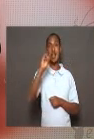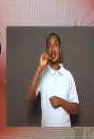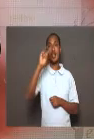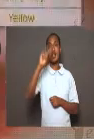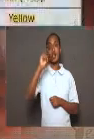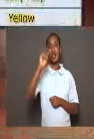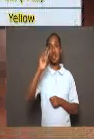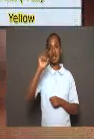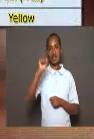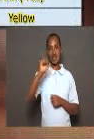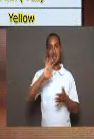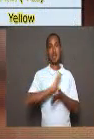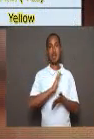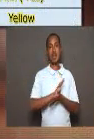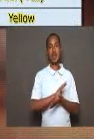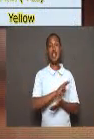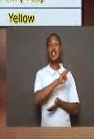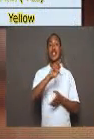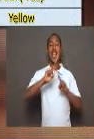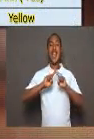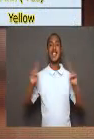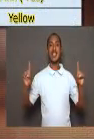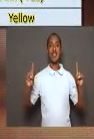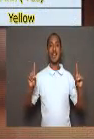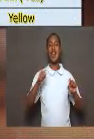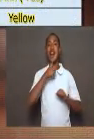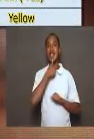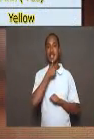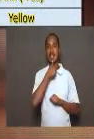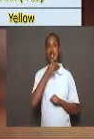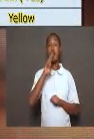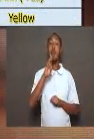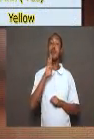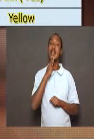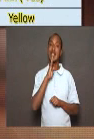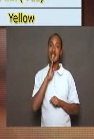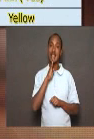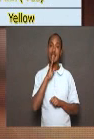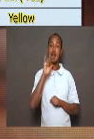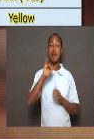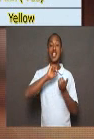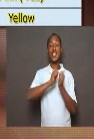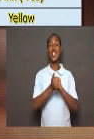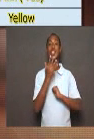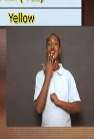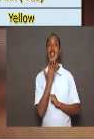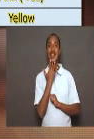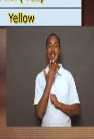paper. They identify acidity or basicity by changing